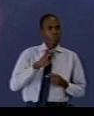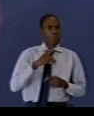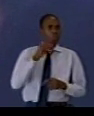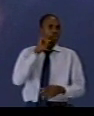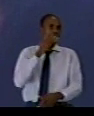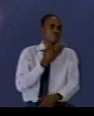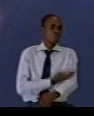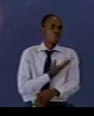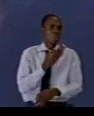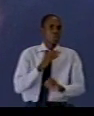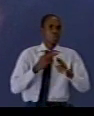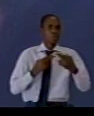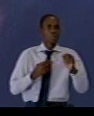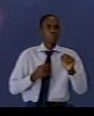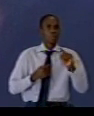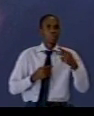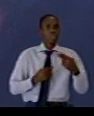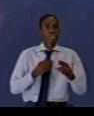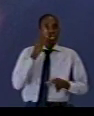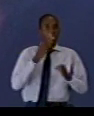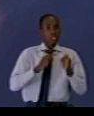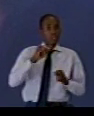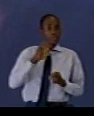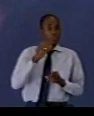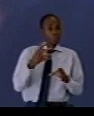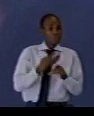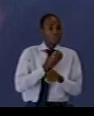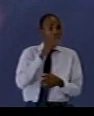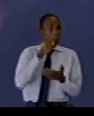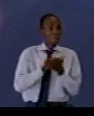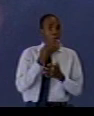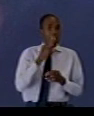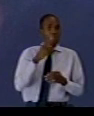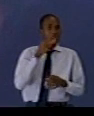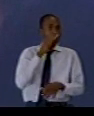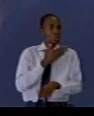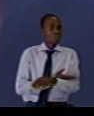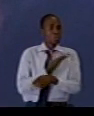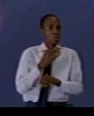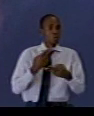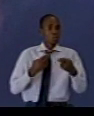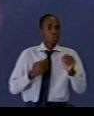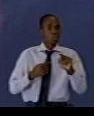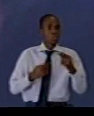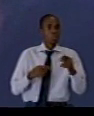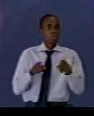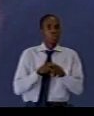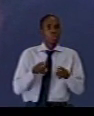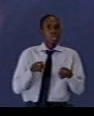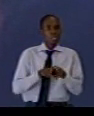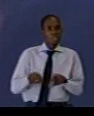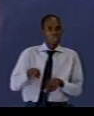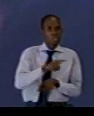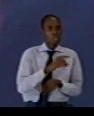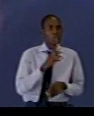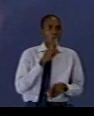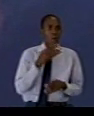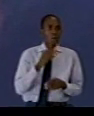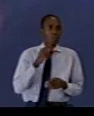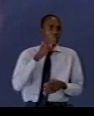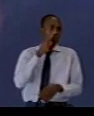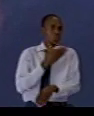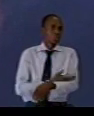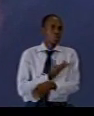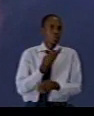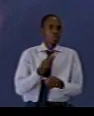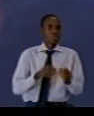Heth. If Jacob take a wife of the daughters of Heth, such as these which are of the daughters of the land, what good